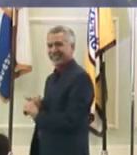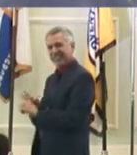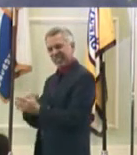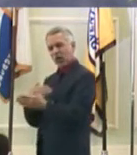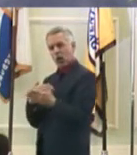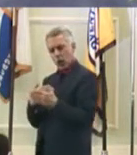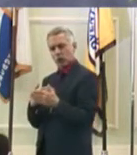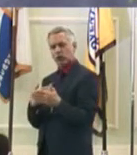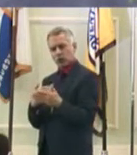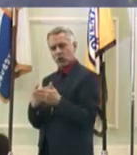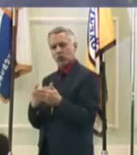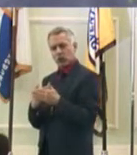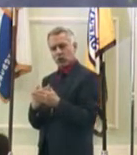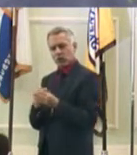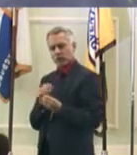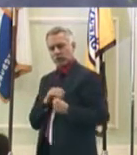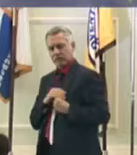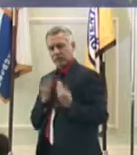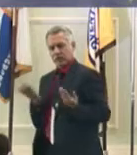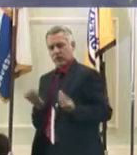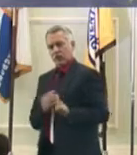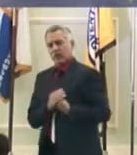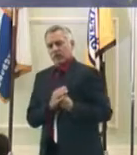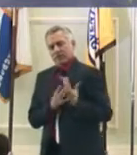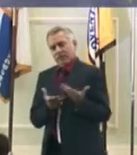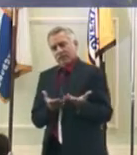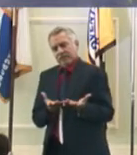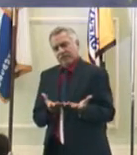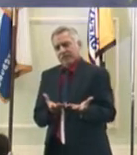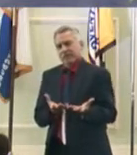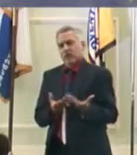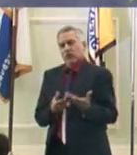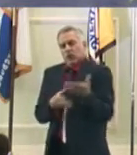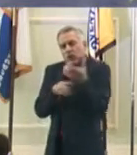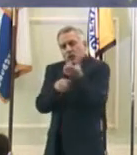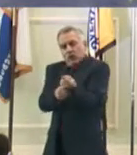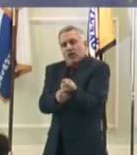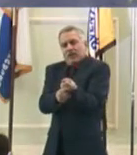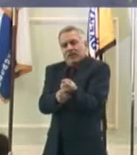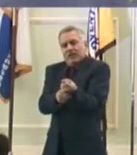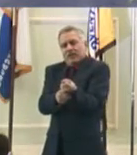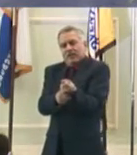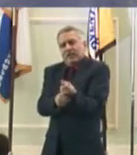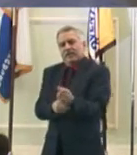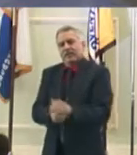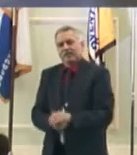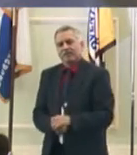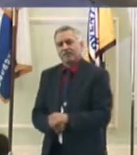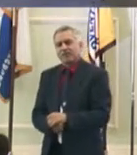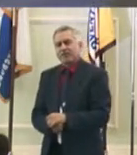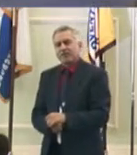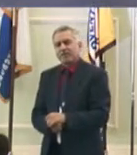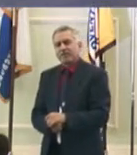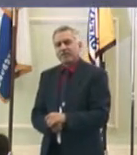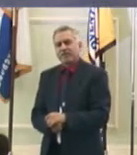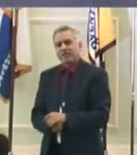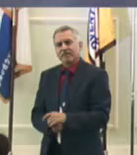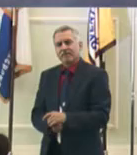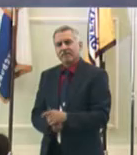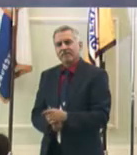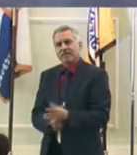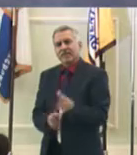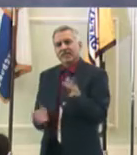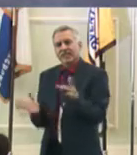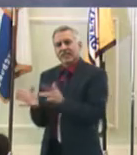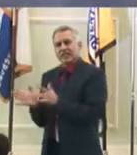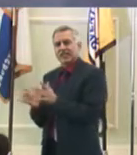That's amazing to me. It was evidenced by trust and familiarity. It's how they communicated. He and the Father. Commentary says something else. There's